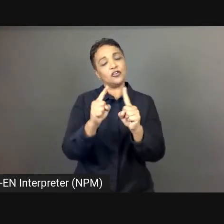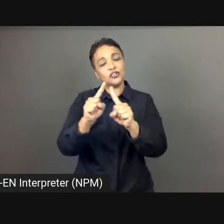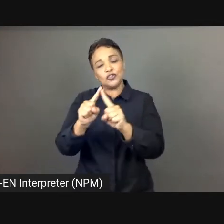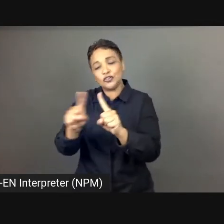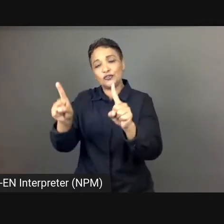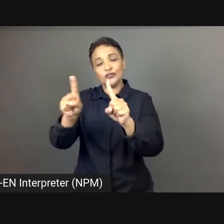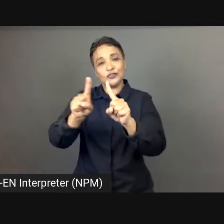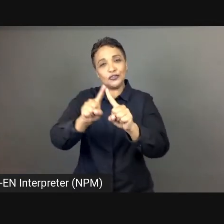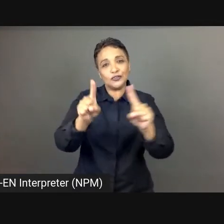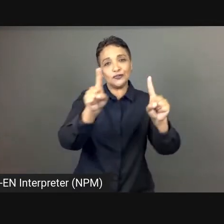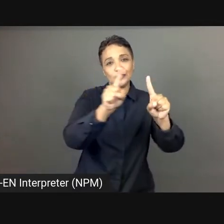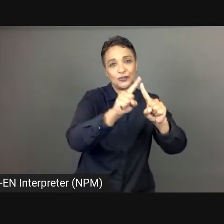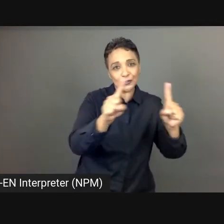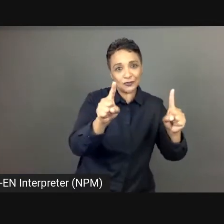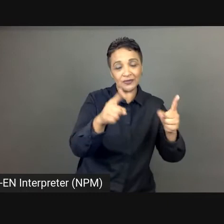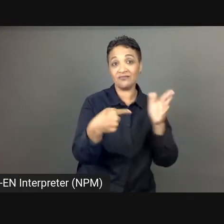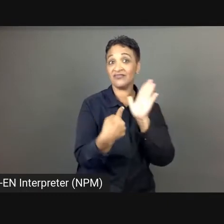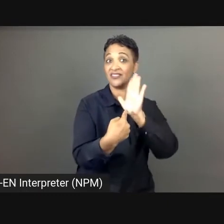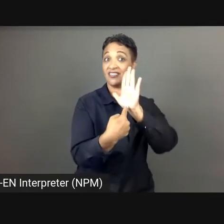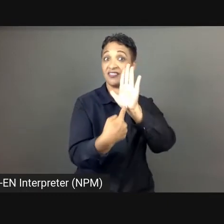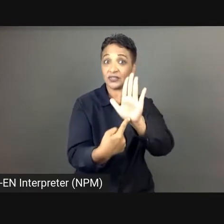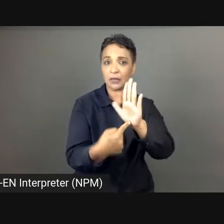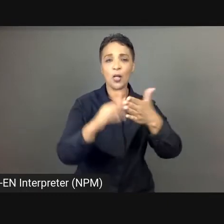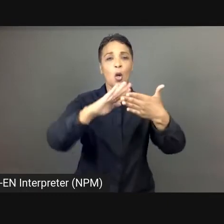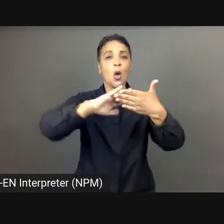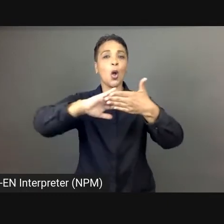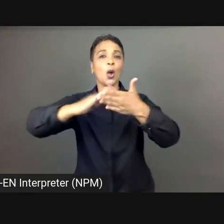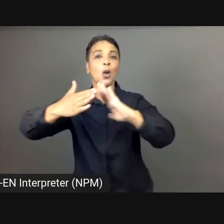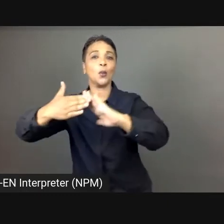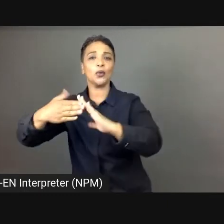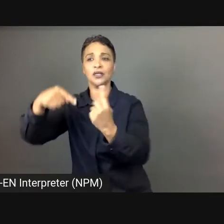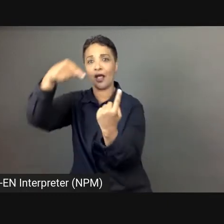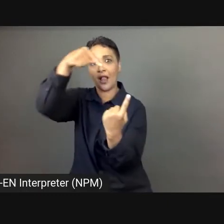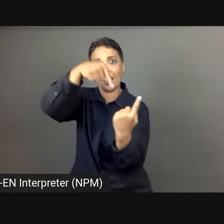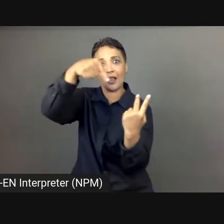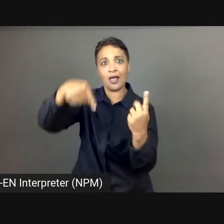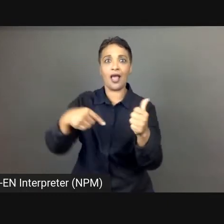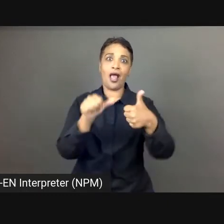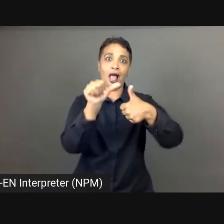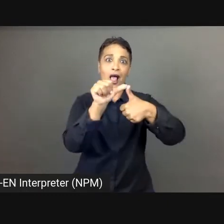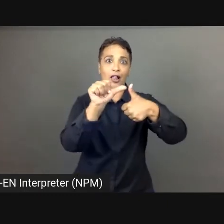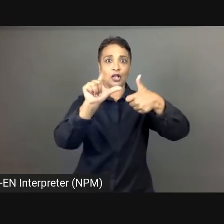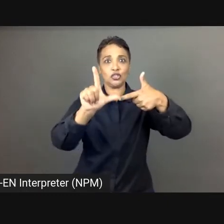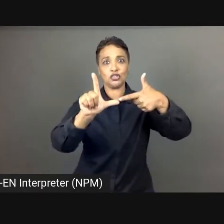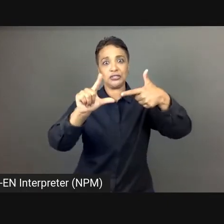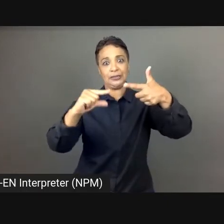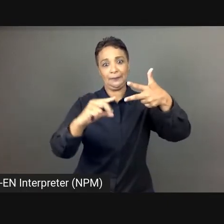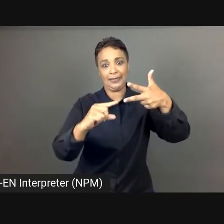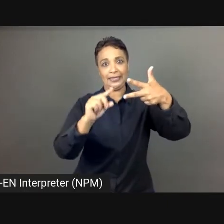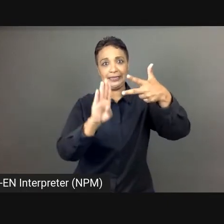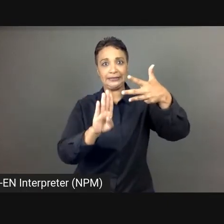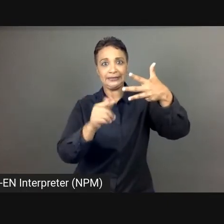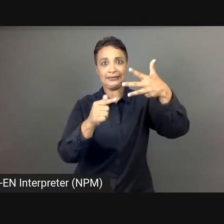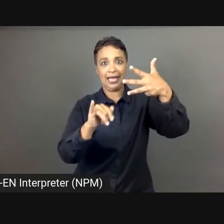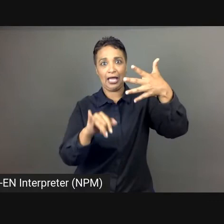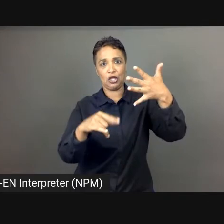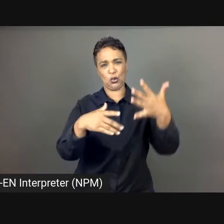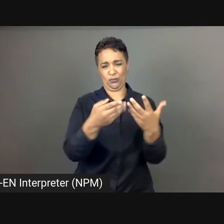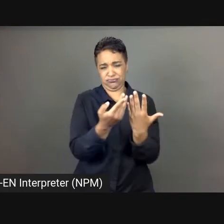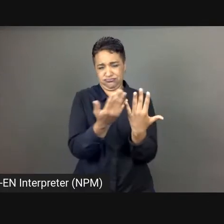example, who is within that community, and as the acronym has grown, LGBTIQ, etc., there have been tensions